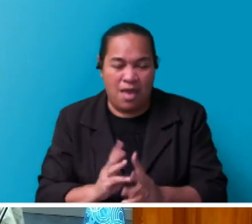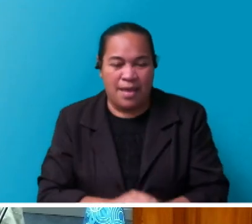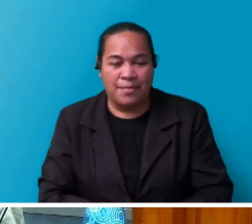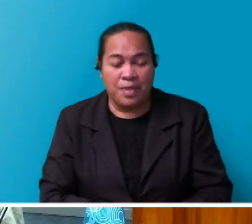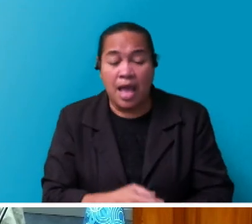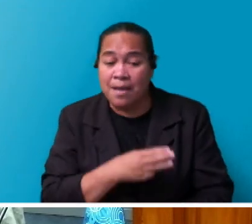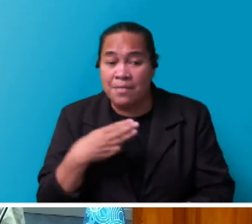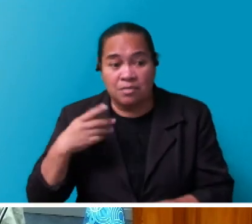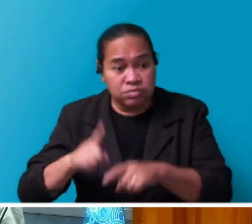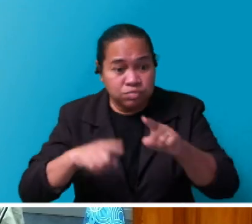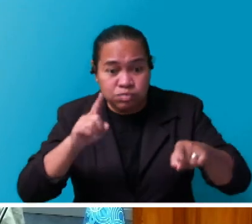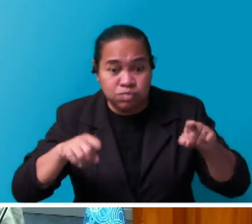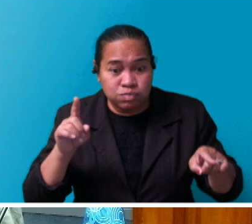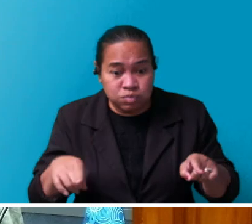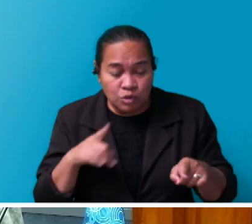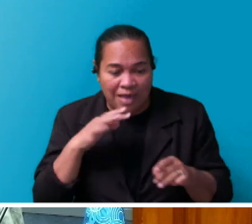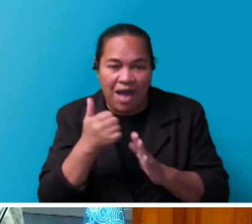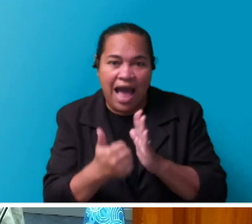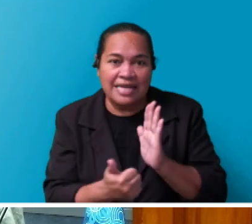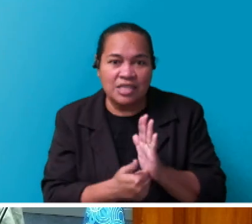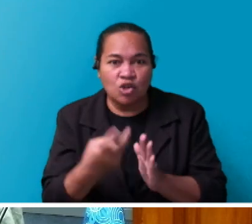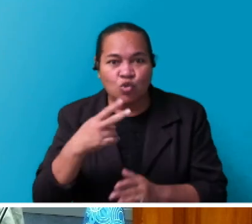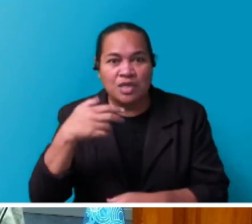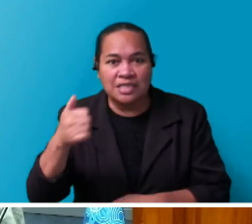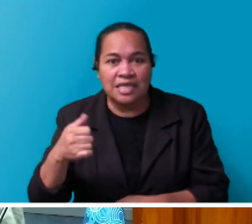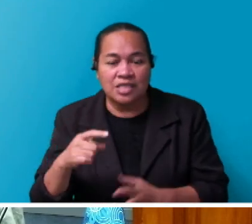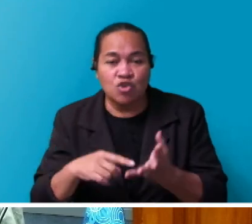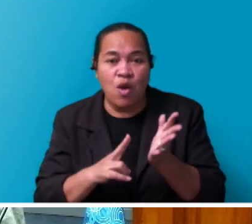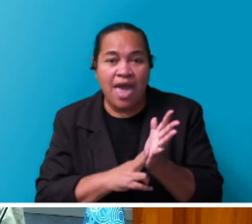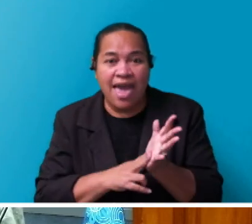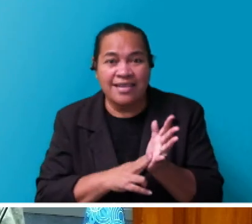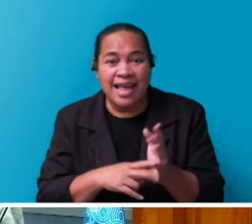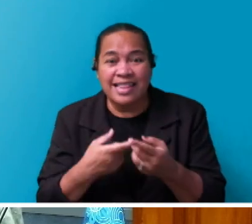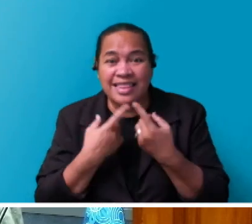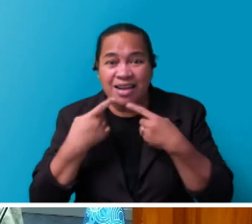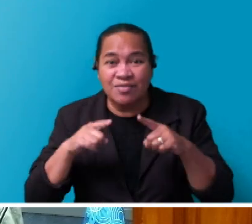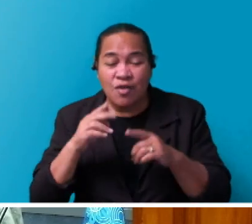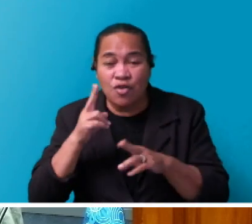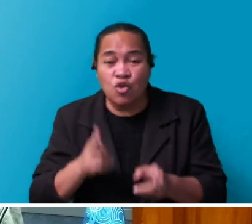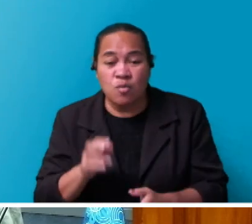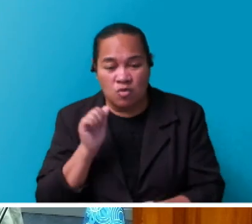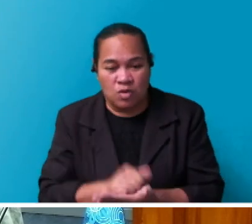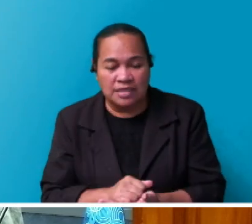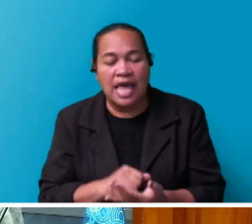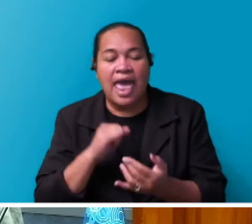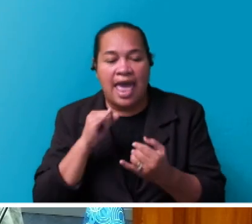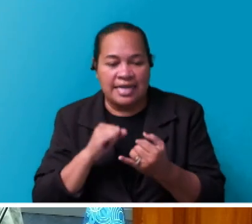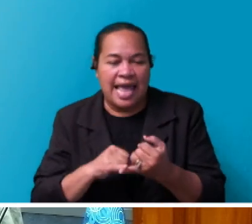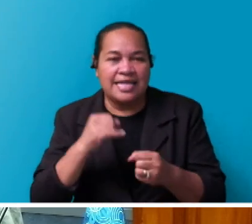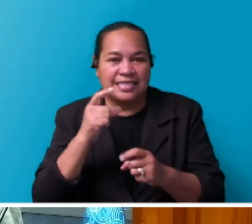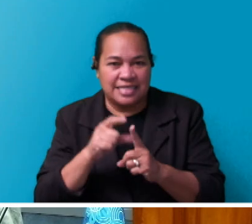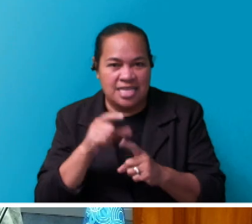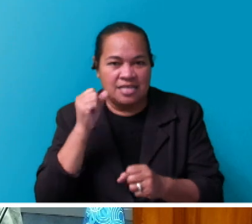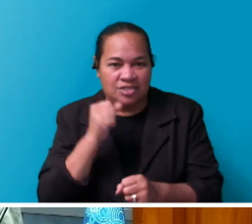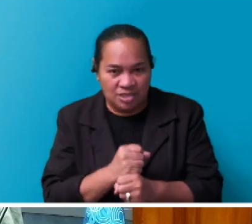were cognitive to the Article 26 of the UN Declaration of Human Rights and Sustainable Development Goal 4.